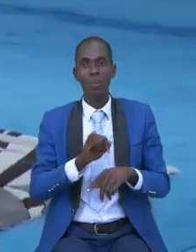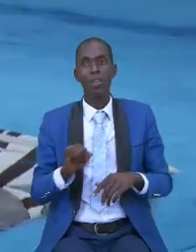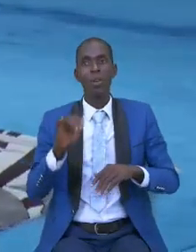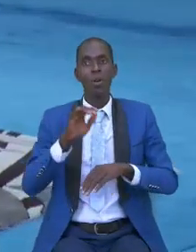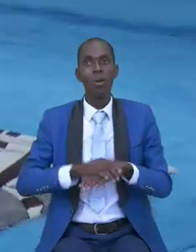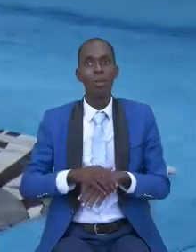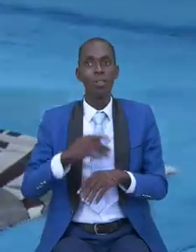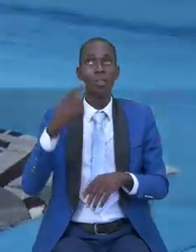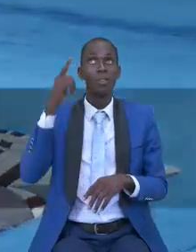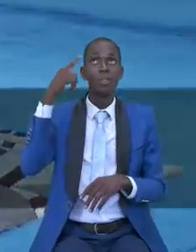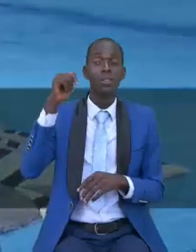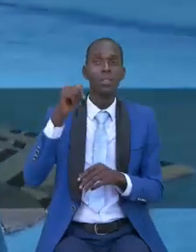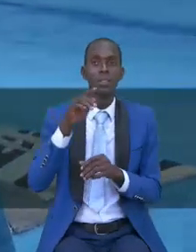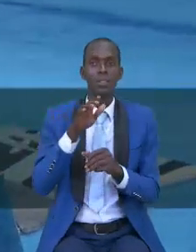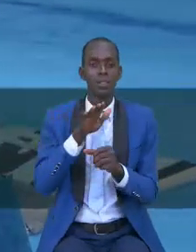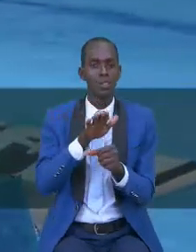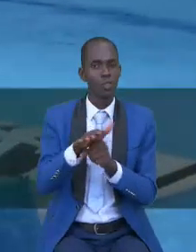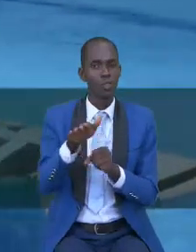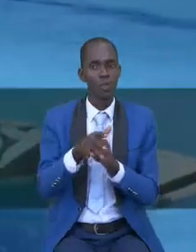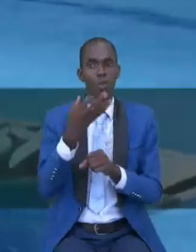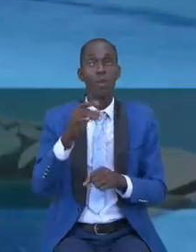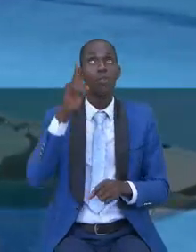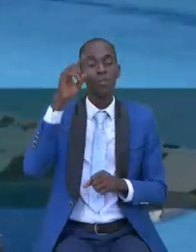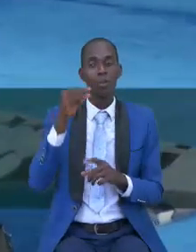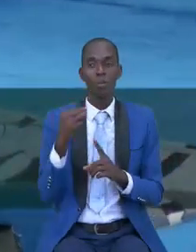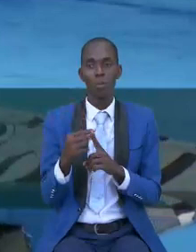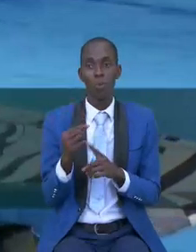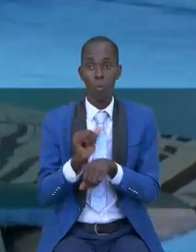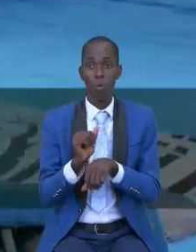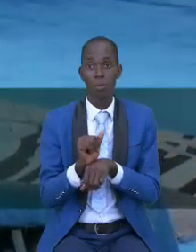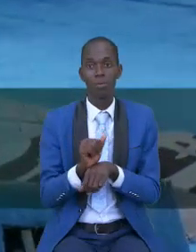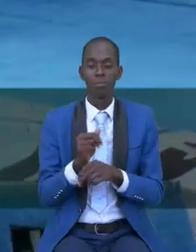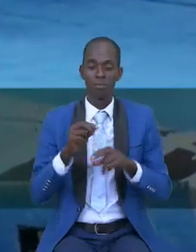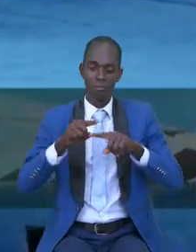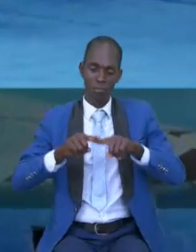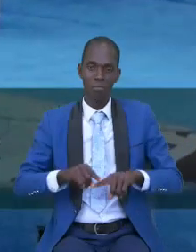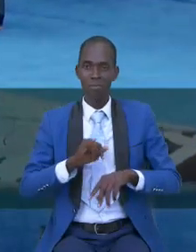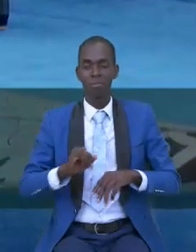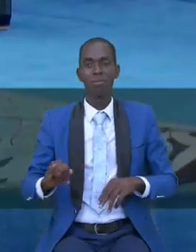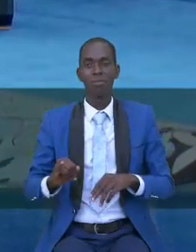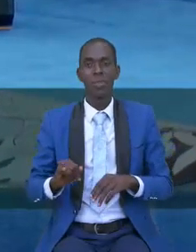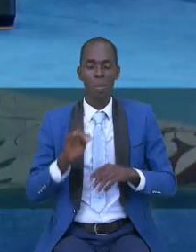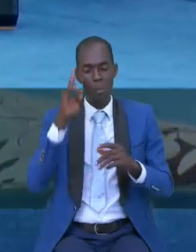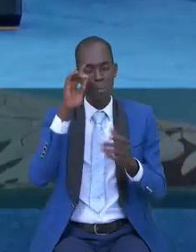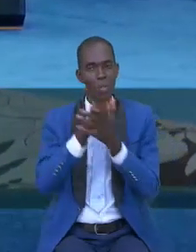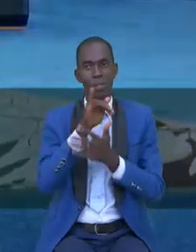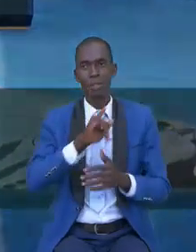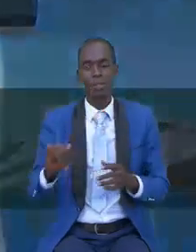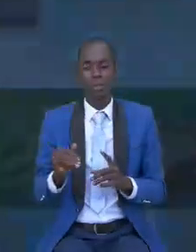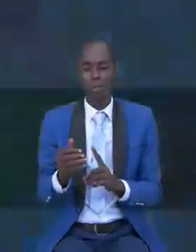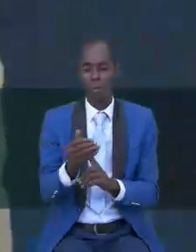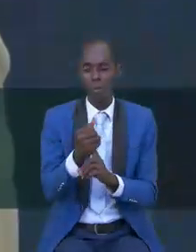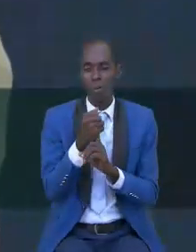the sufficiency of his word. Relying, resting, believing, holding on